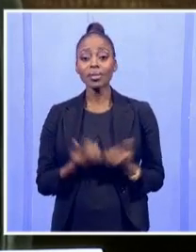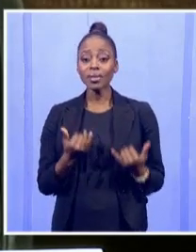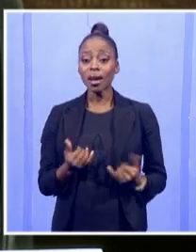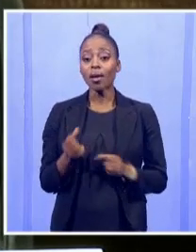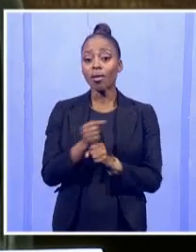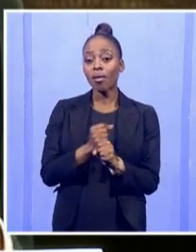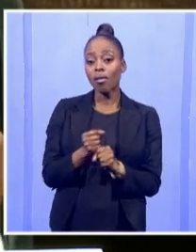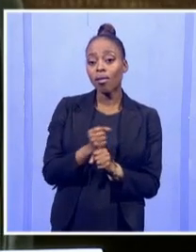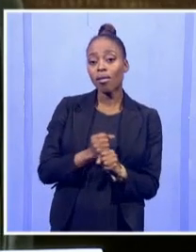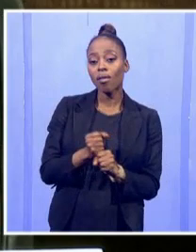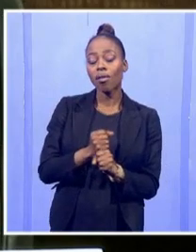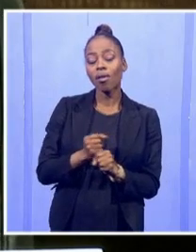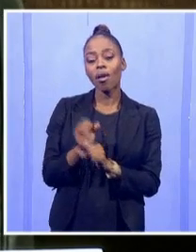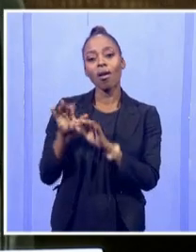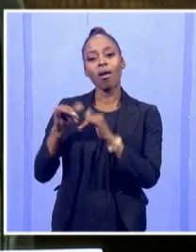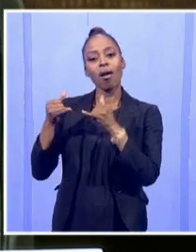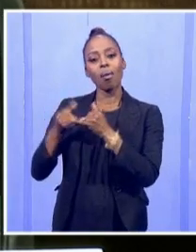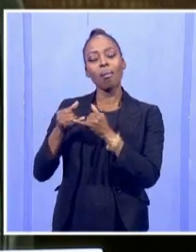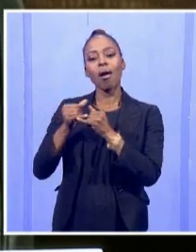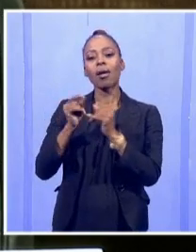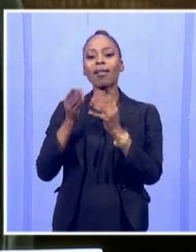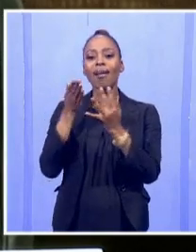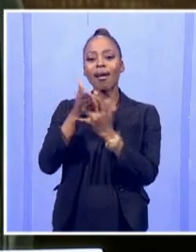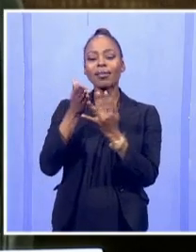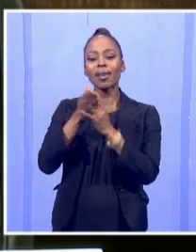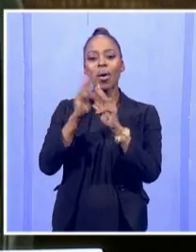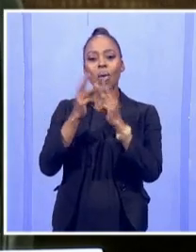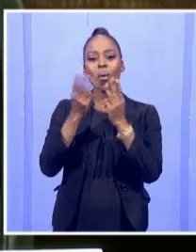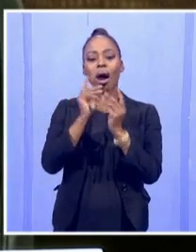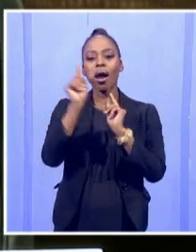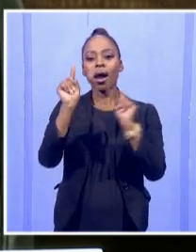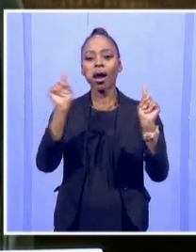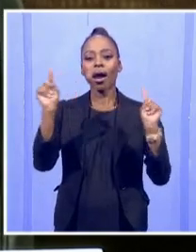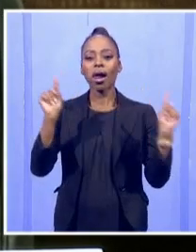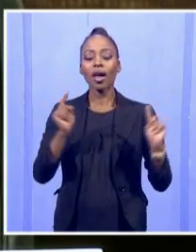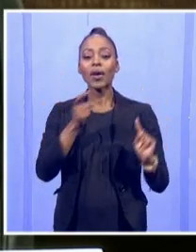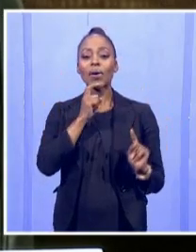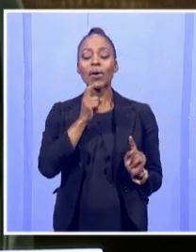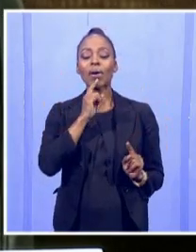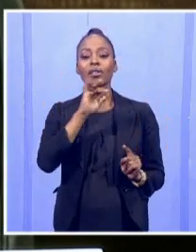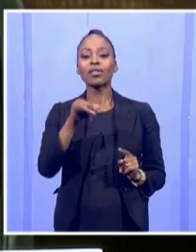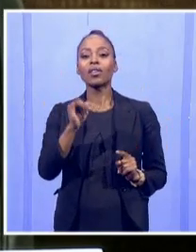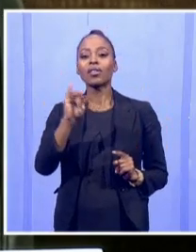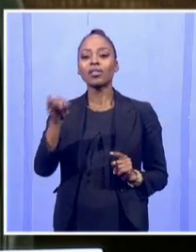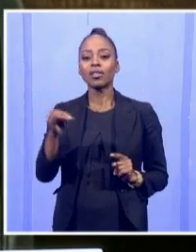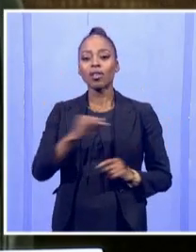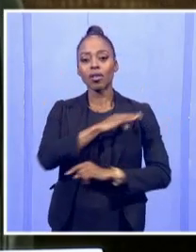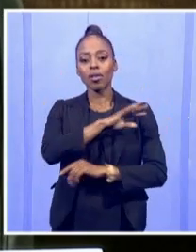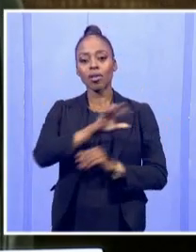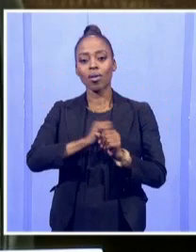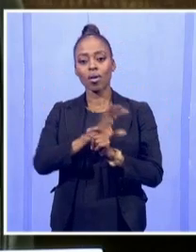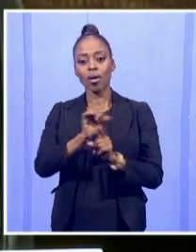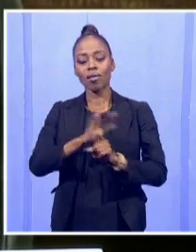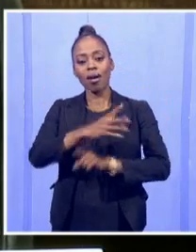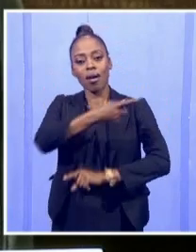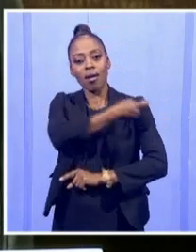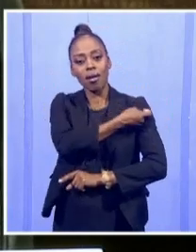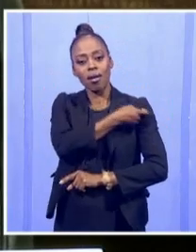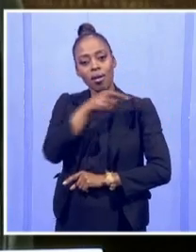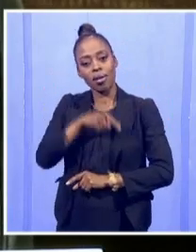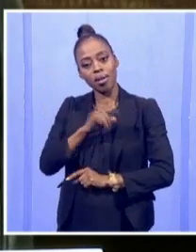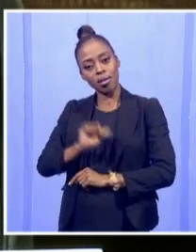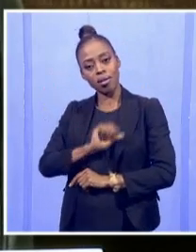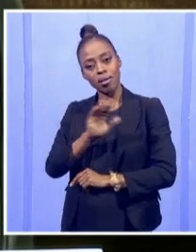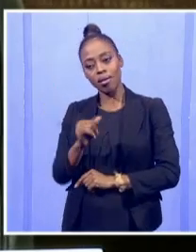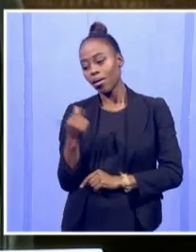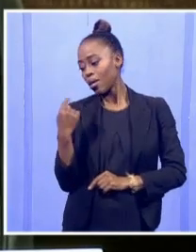pharmaceutical company with global operations, has been producing the J&J COVID vaccine in South Africa, and recently